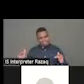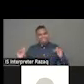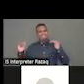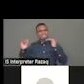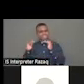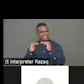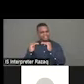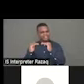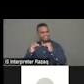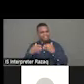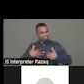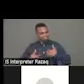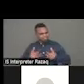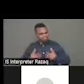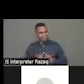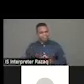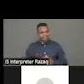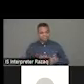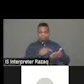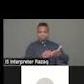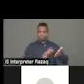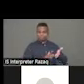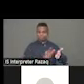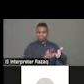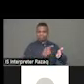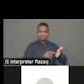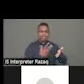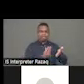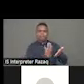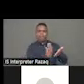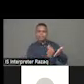Izi tablet aho twaziboneye kubera amasomo arimo